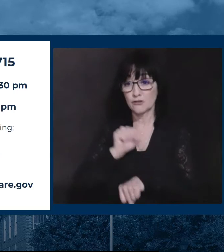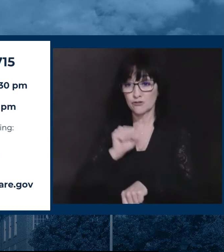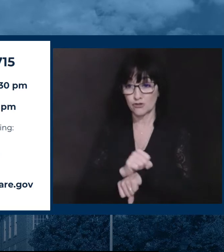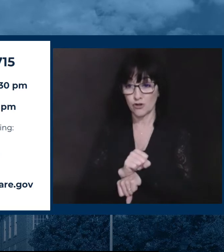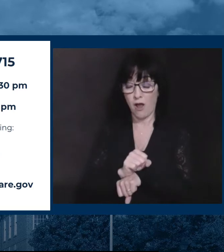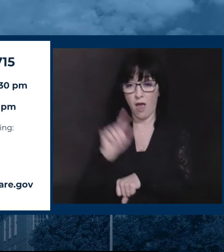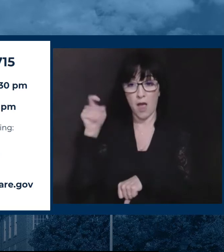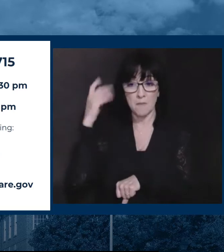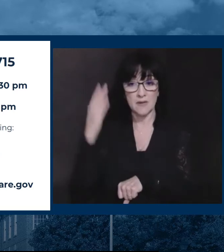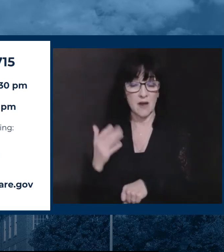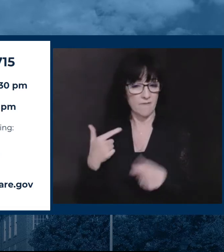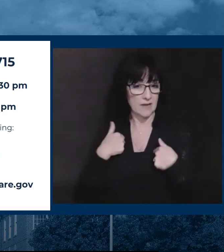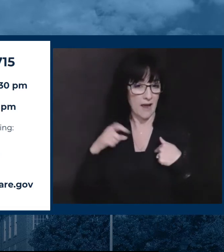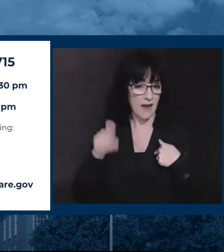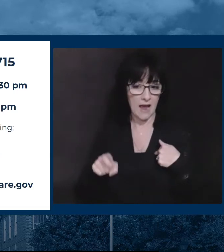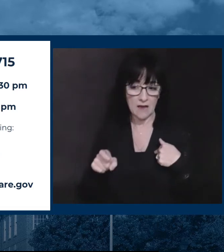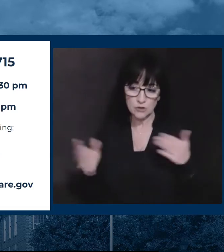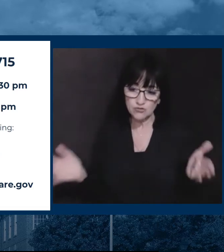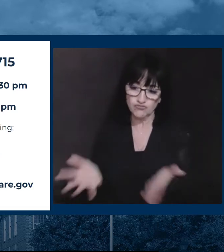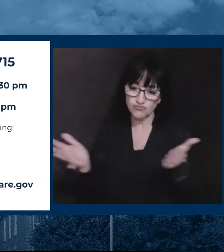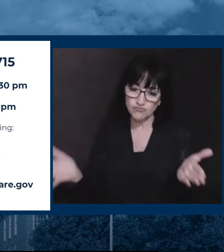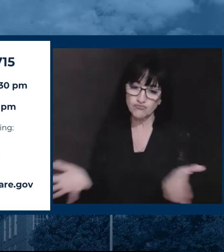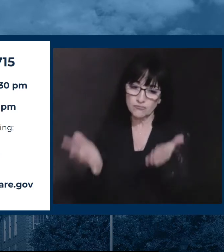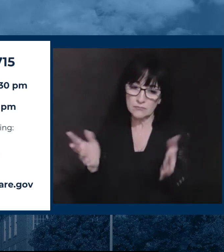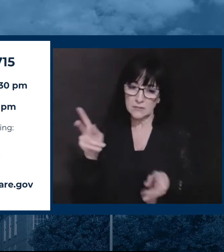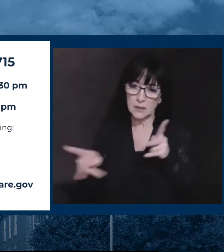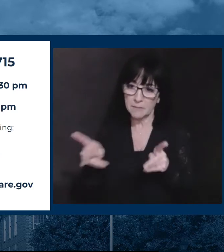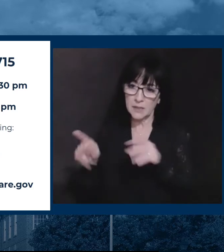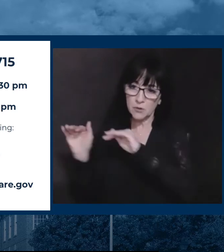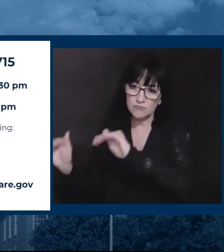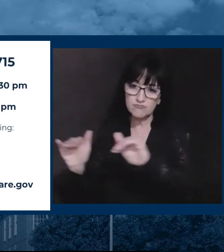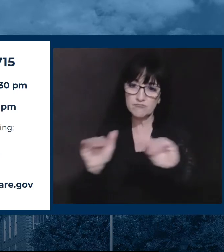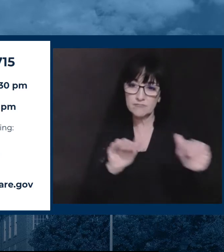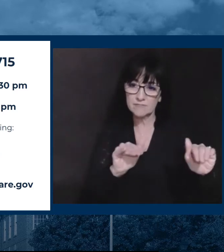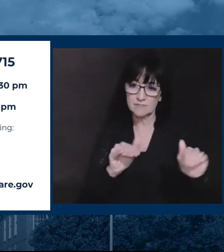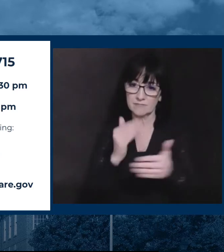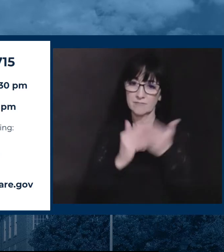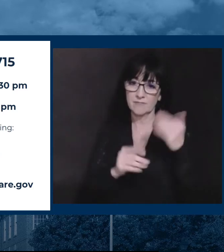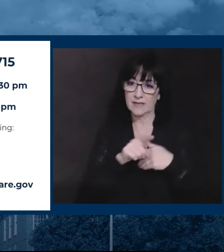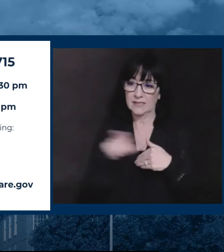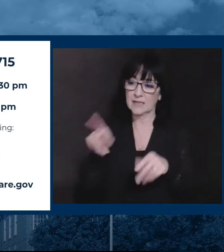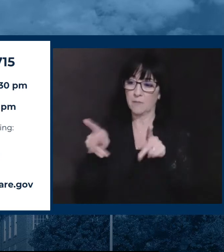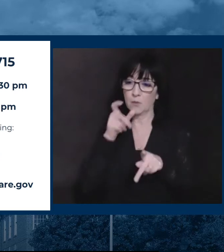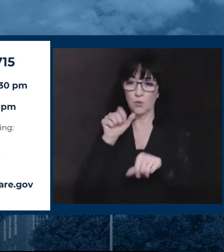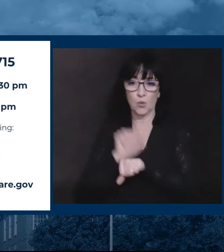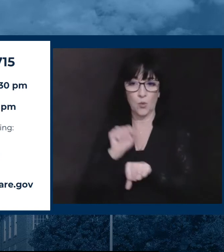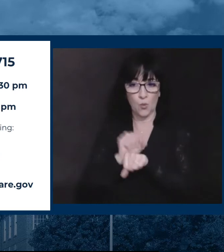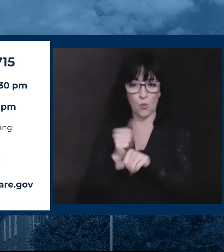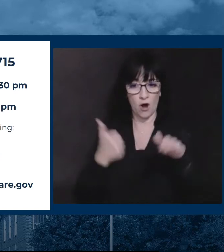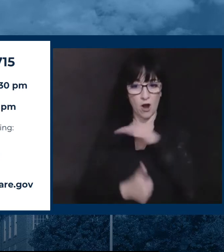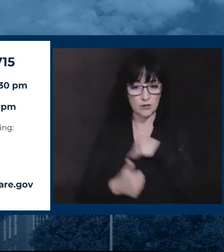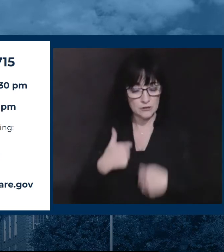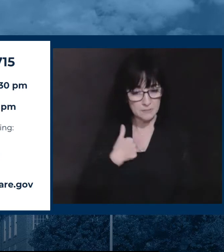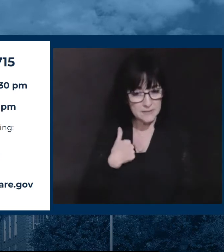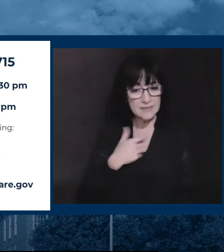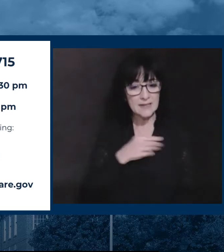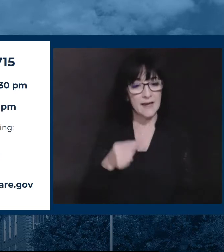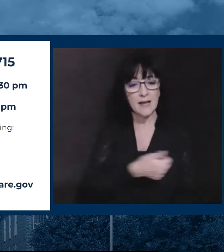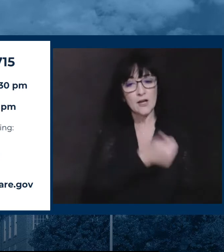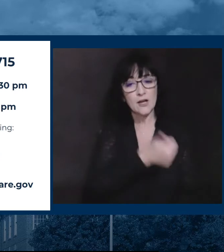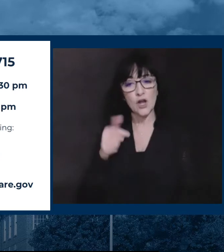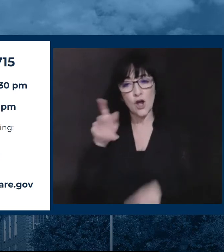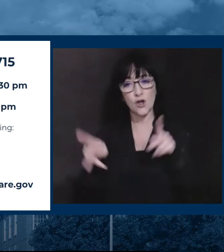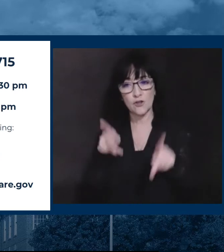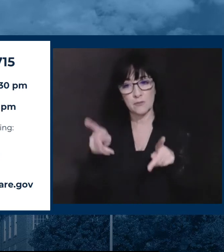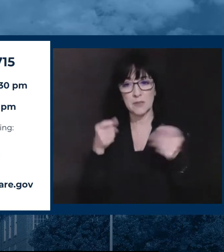fire under folks that work for me at some level on behalf of the people of our state. And with